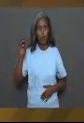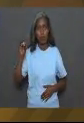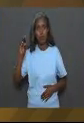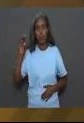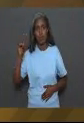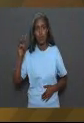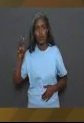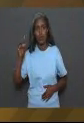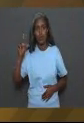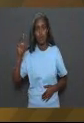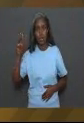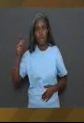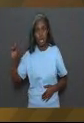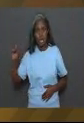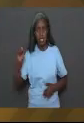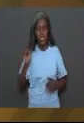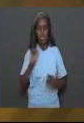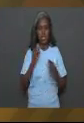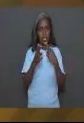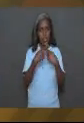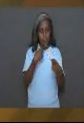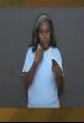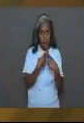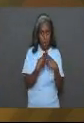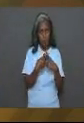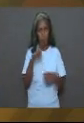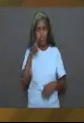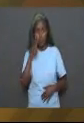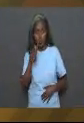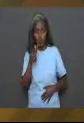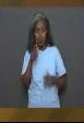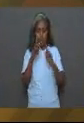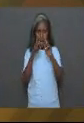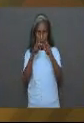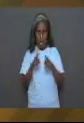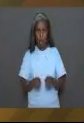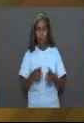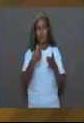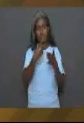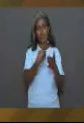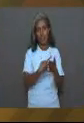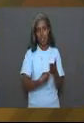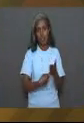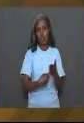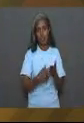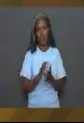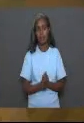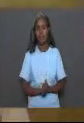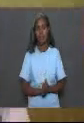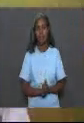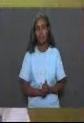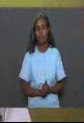modulus, is the product of the two absolute values.